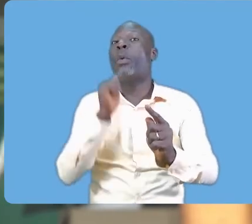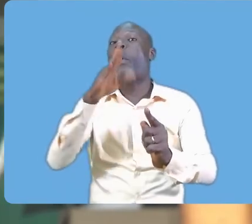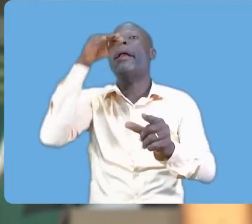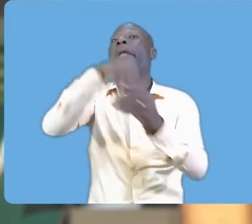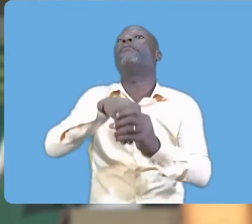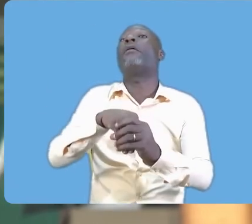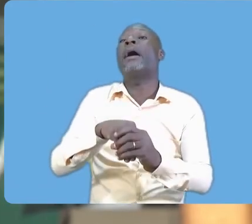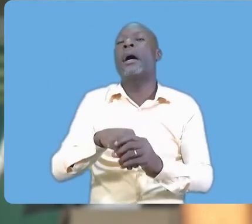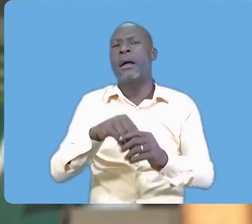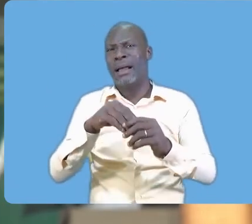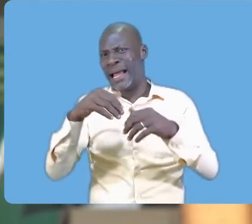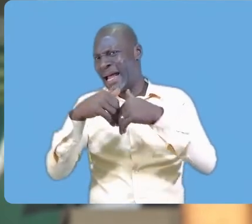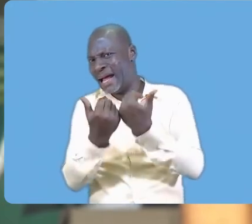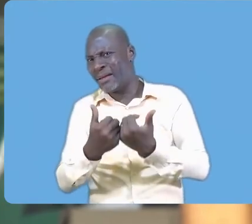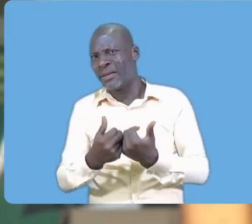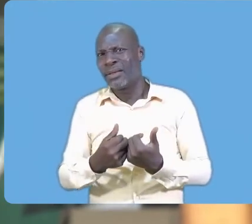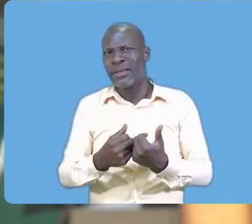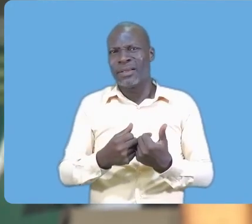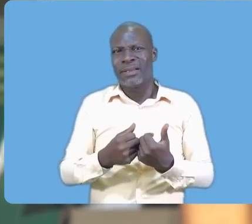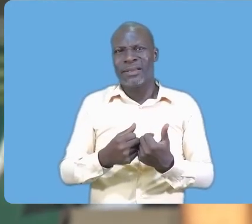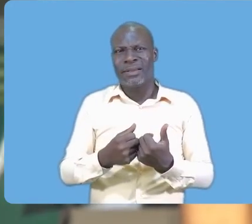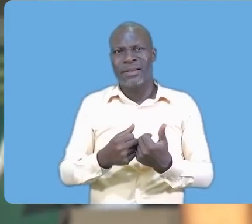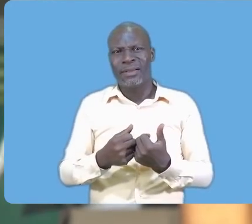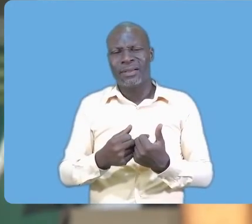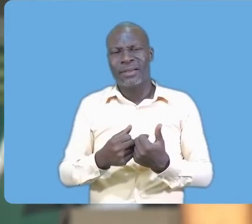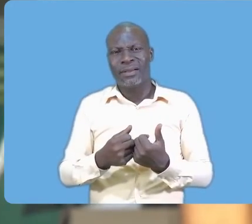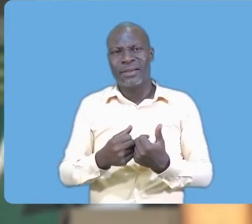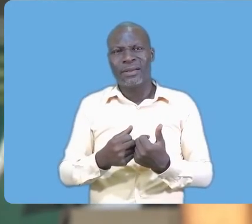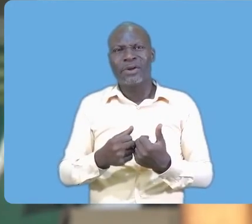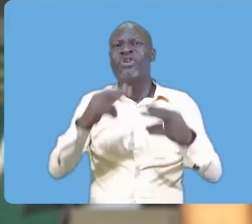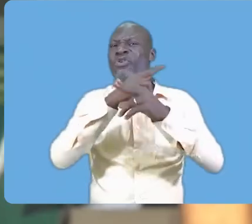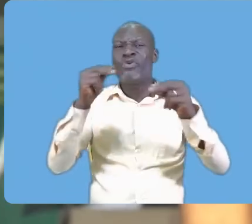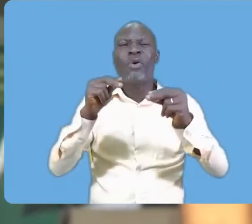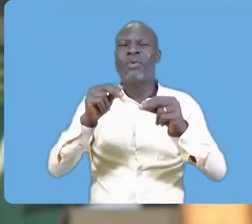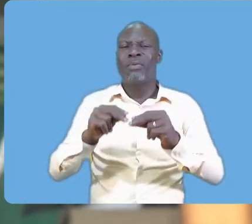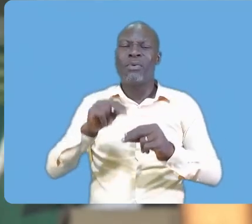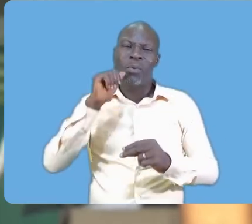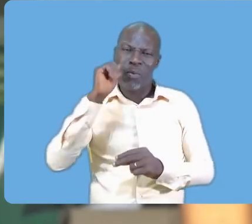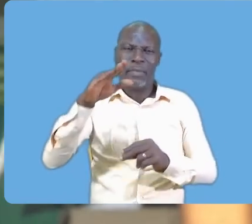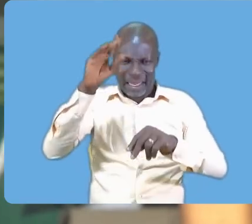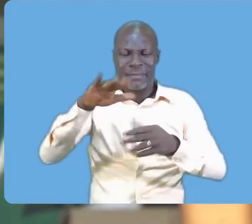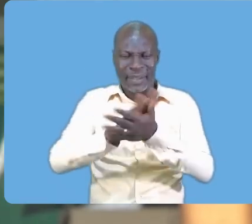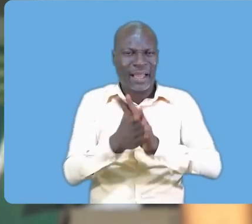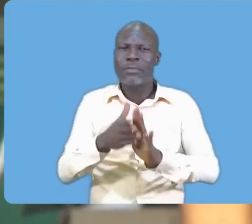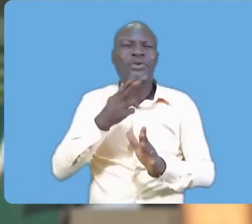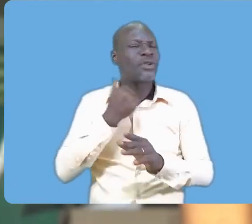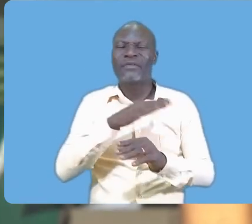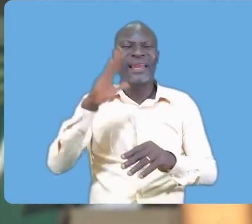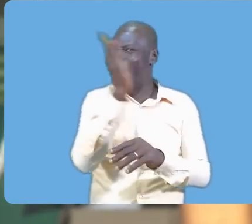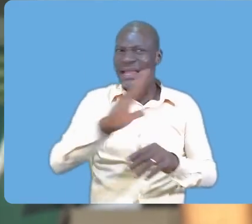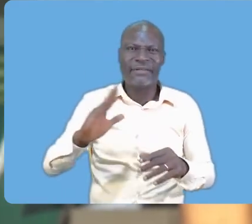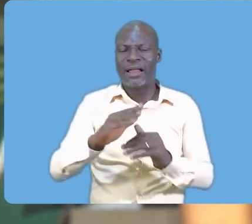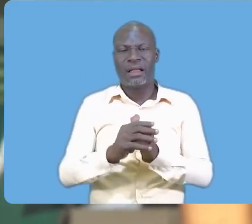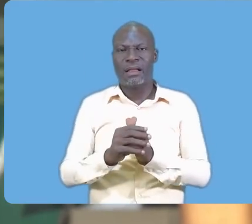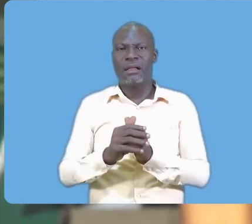ewomu oba ntia sore full stop enti discussion aka ni nyina meme famo honkohyem oba bie ni ho